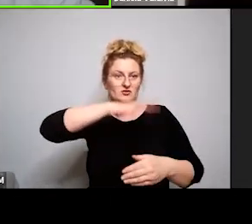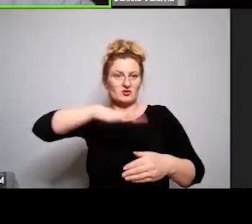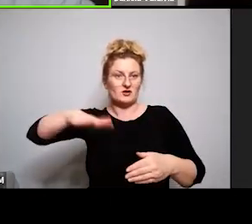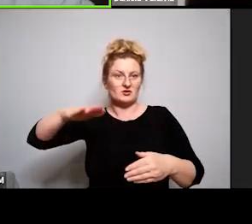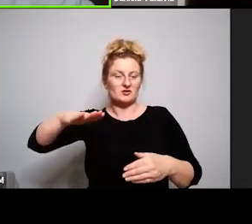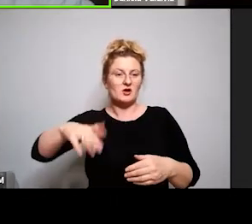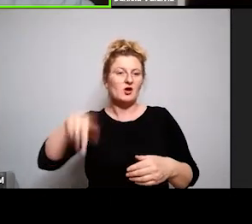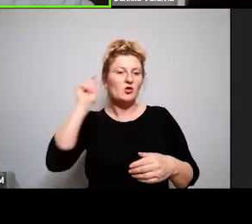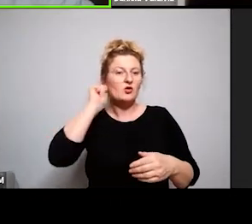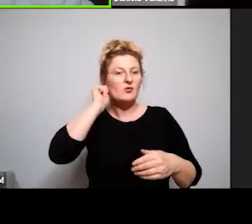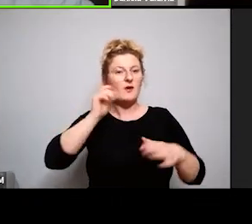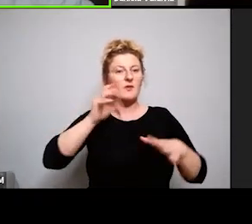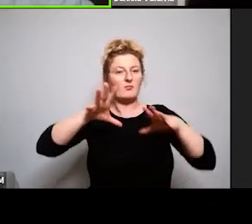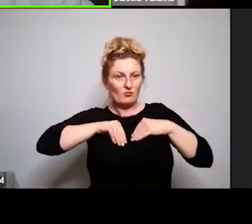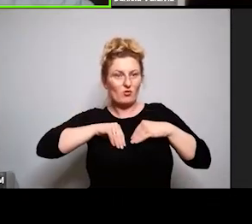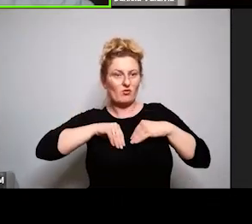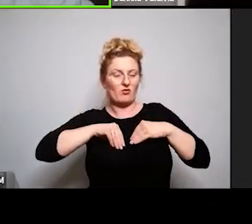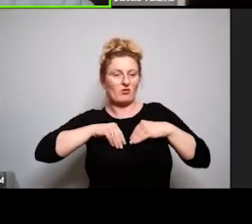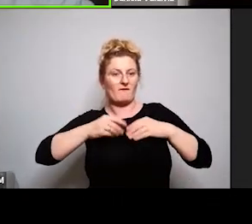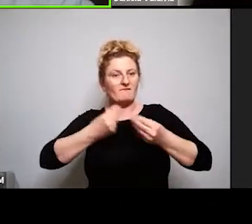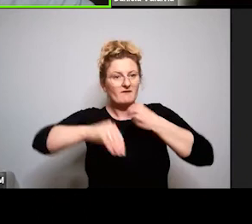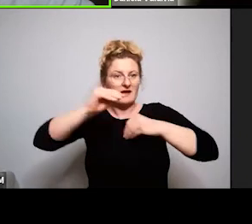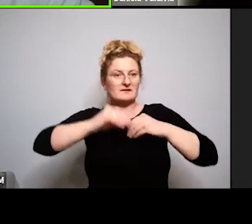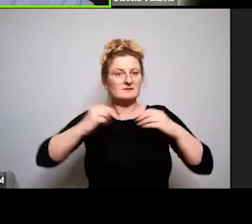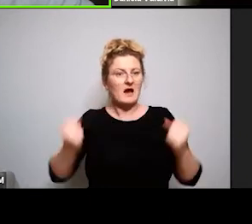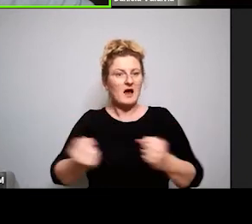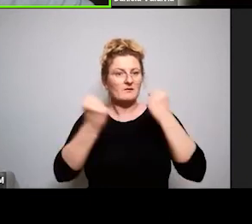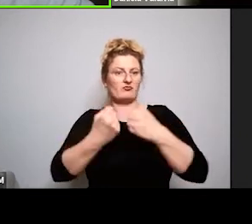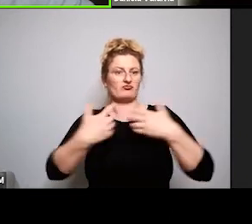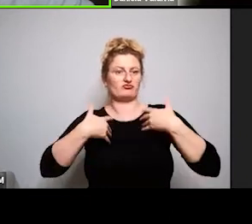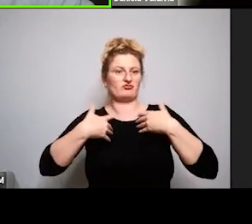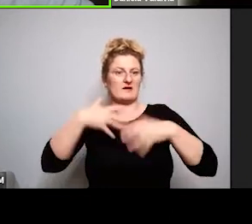Yeah, I have also a question from Isa. She's